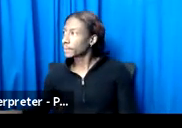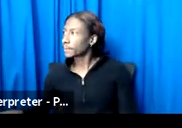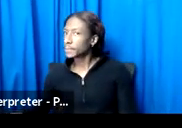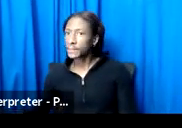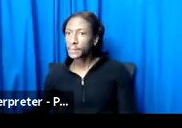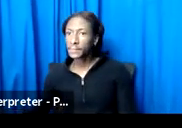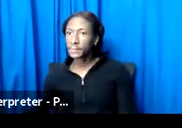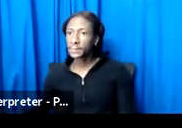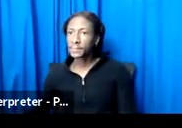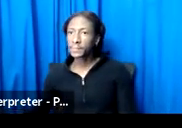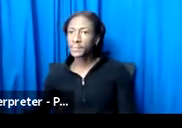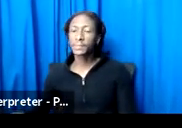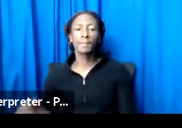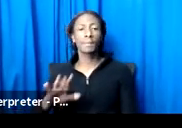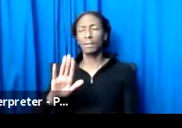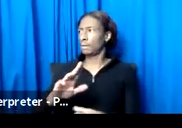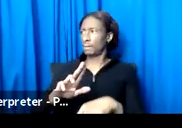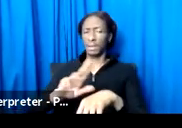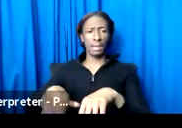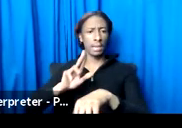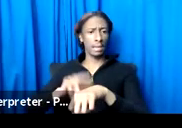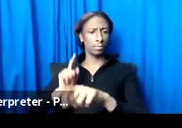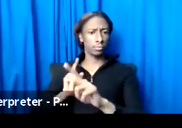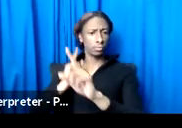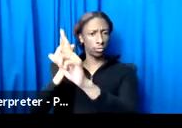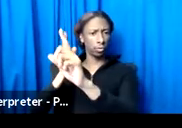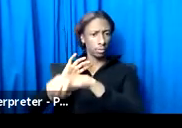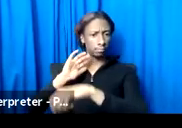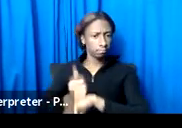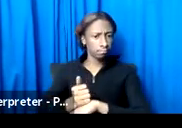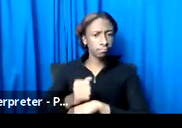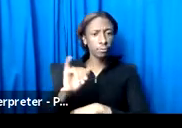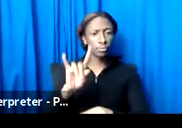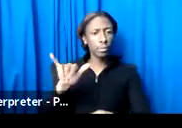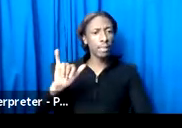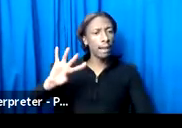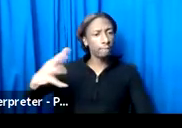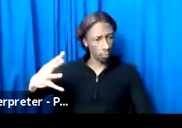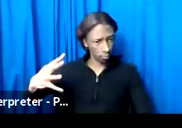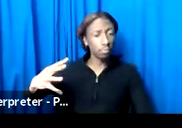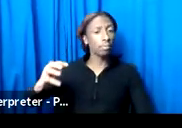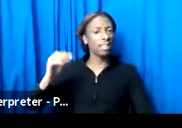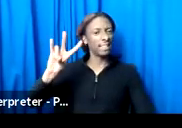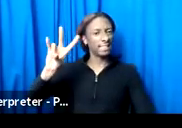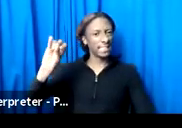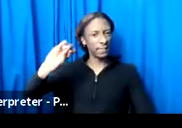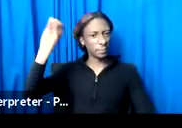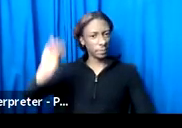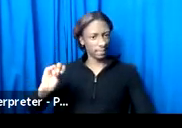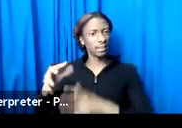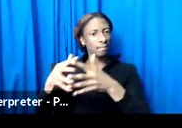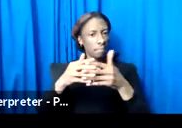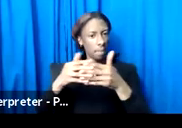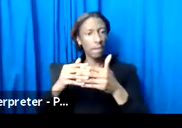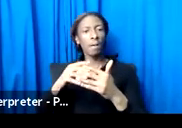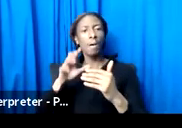All right. A national target has been set for July 4th for 70% of the US population age 18 and